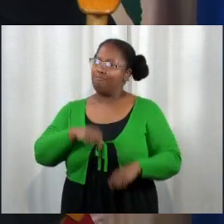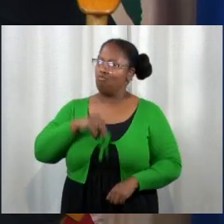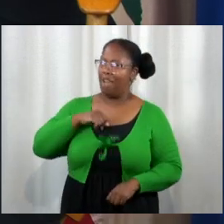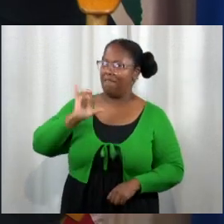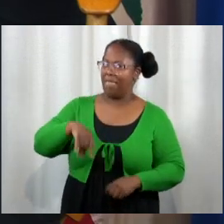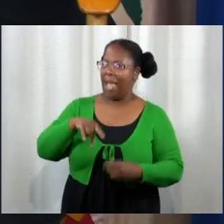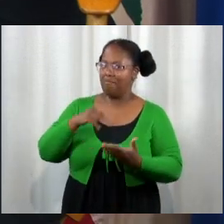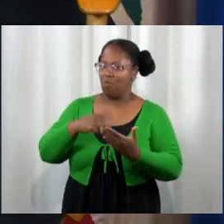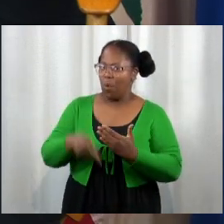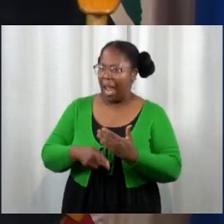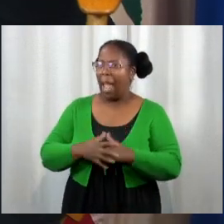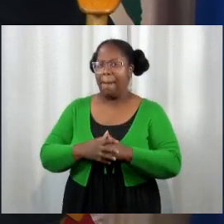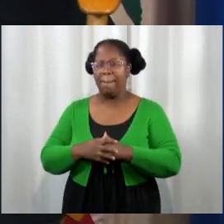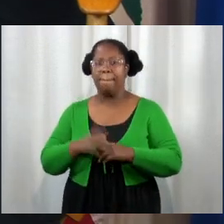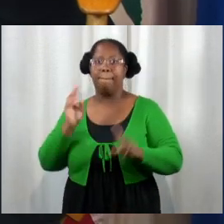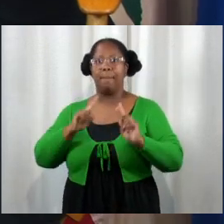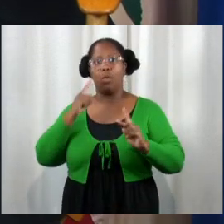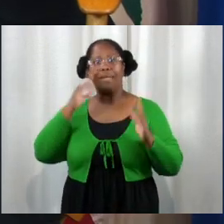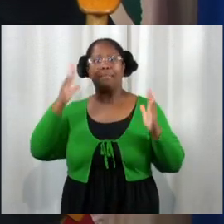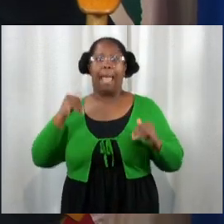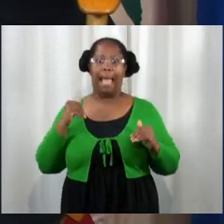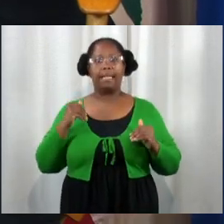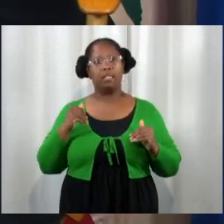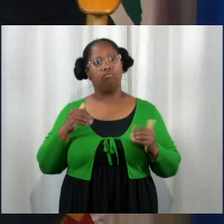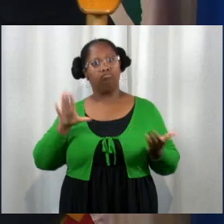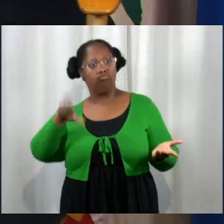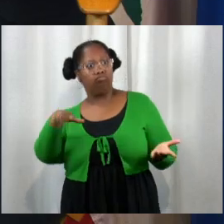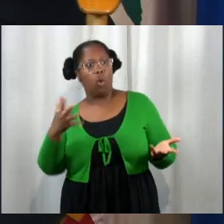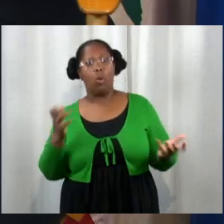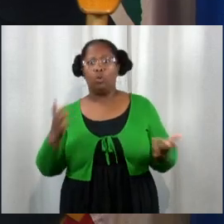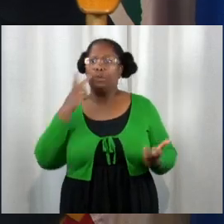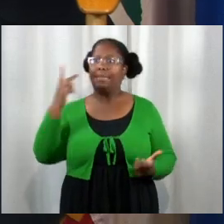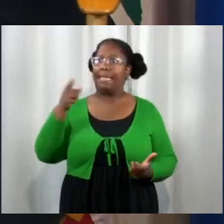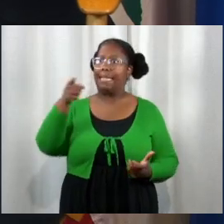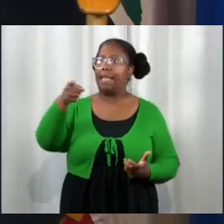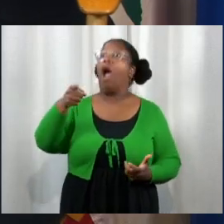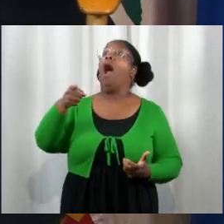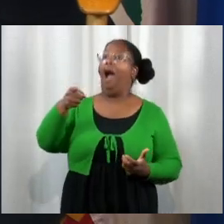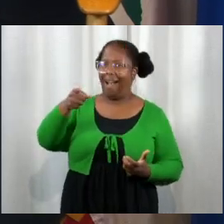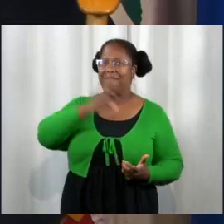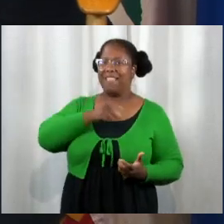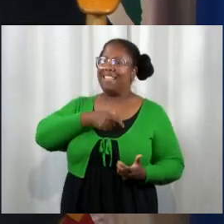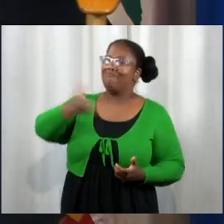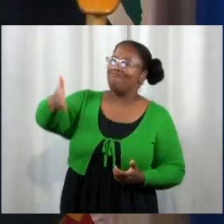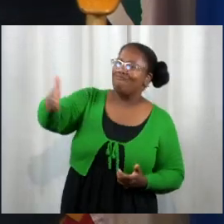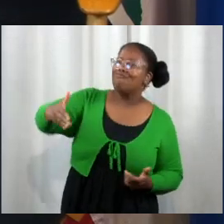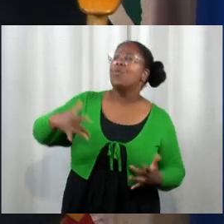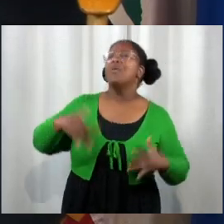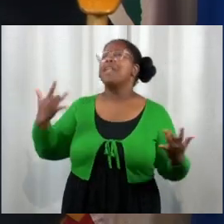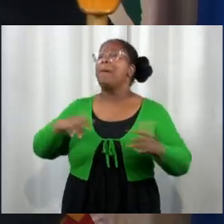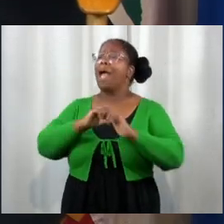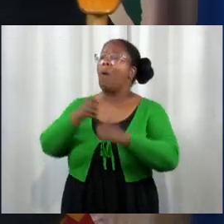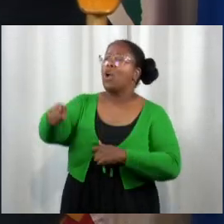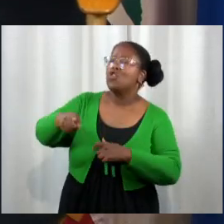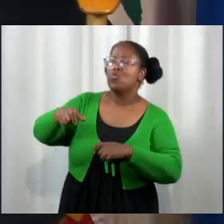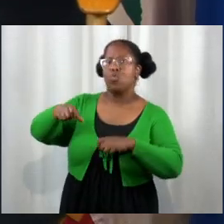of public service that people expect from their city, to see someone that they can shake their hand and ask them how it's going and check in and tell them